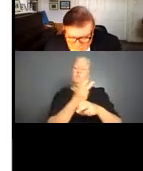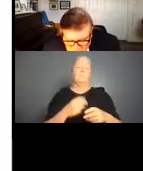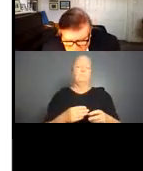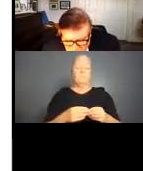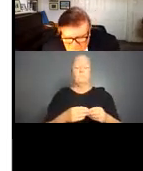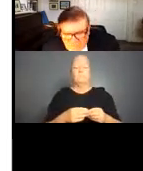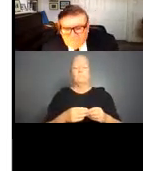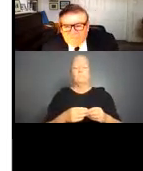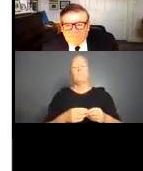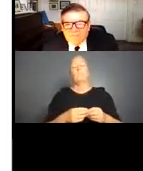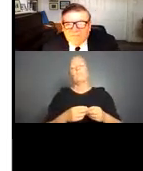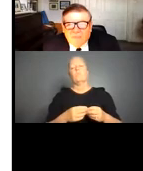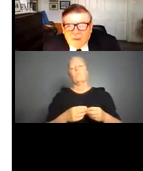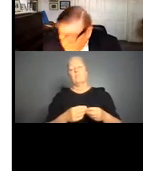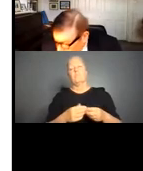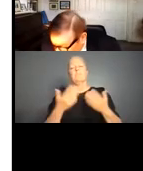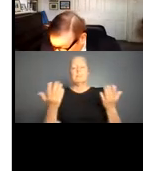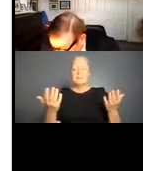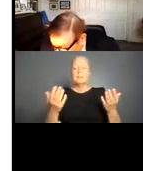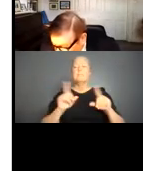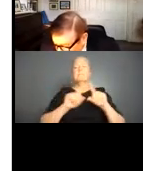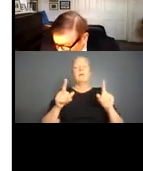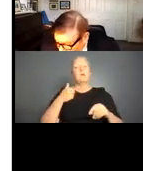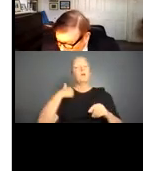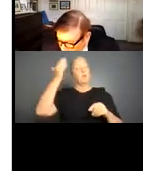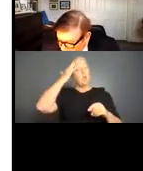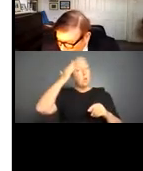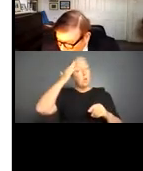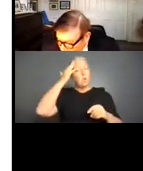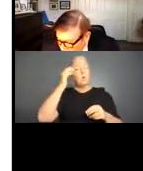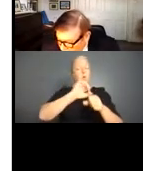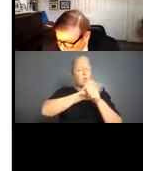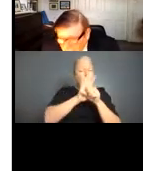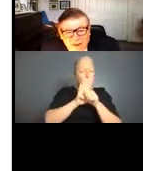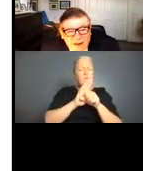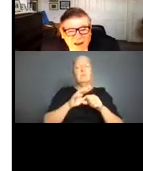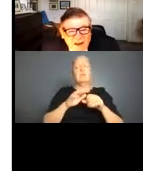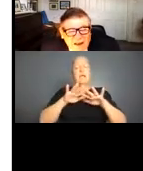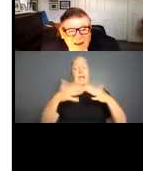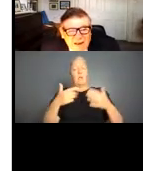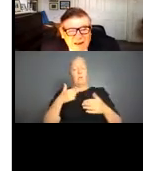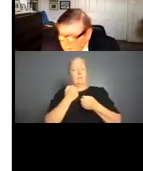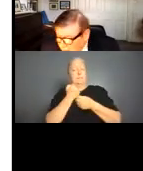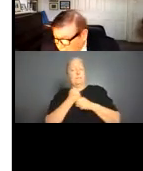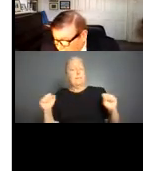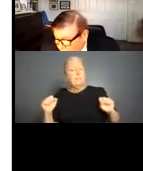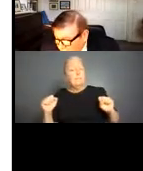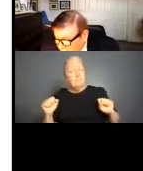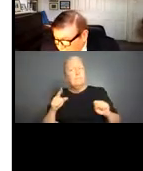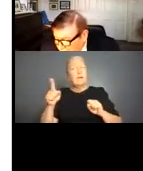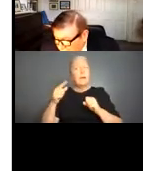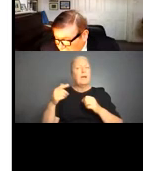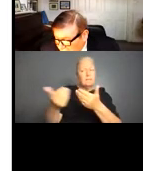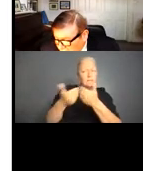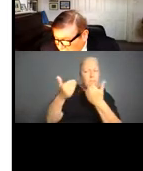But at least we were informed about what COVID was, what we had to do to keep ourselves safe, and we were pretty